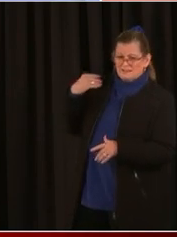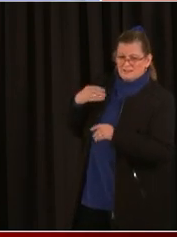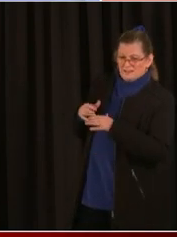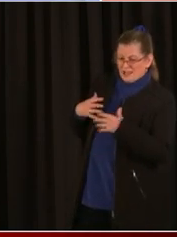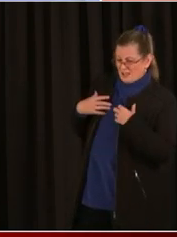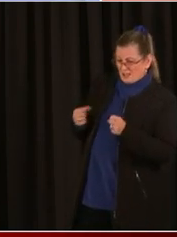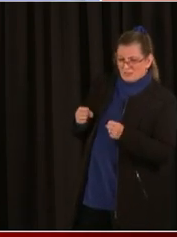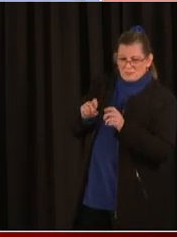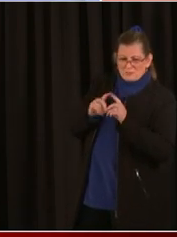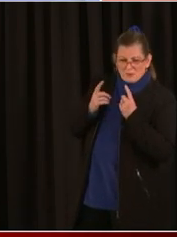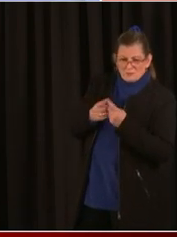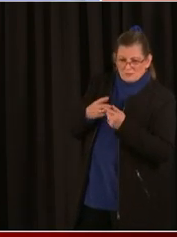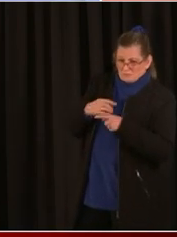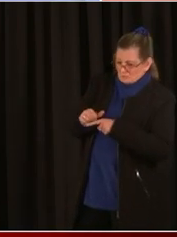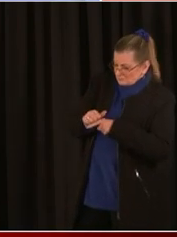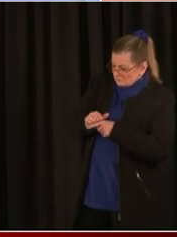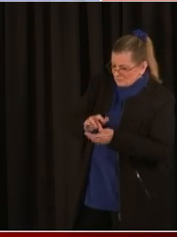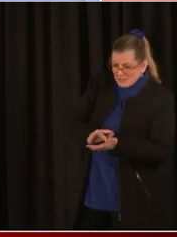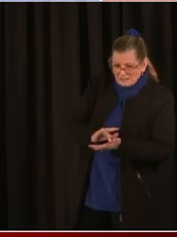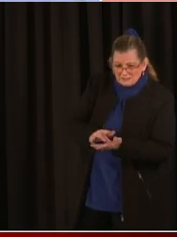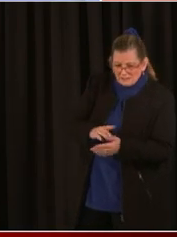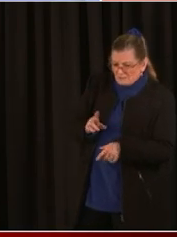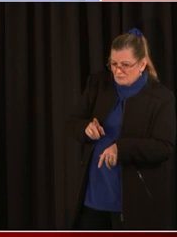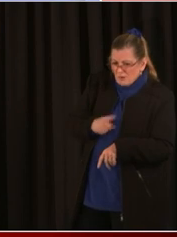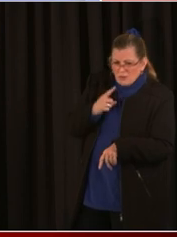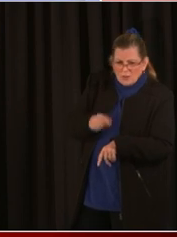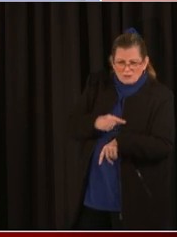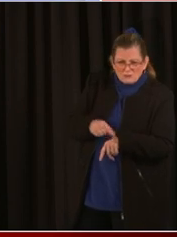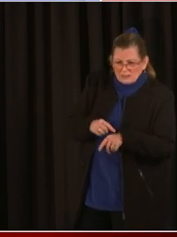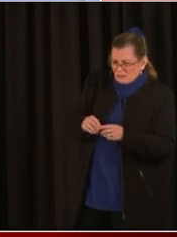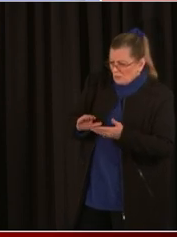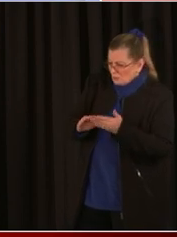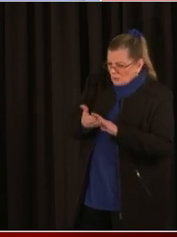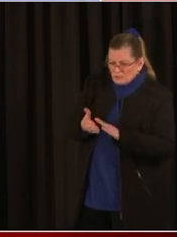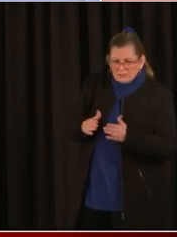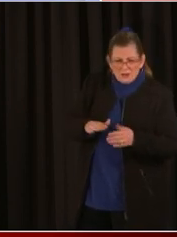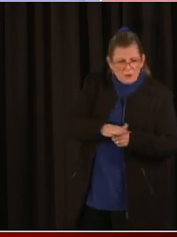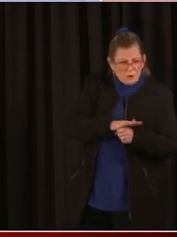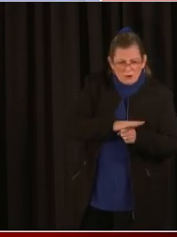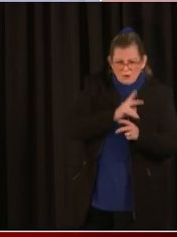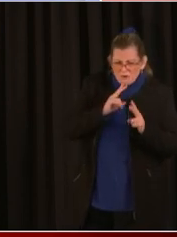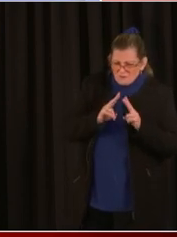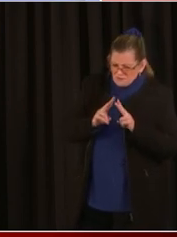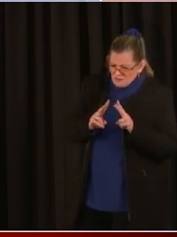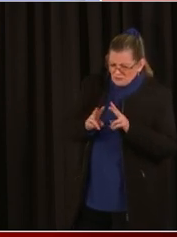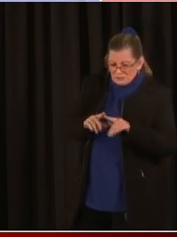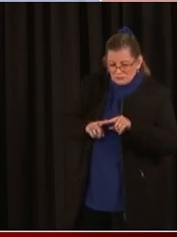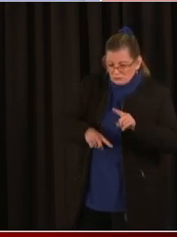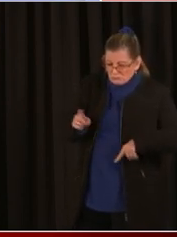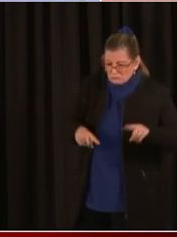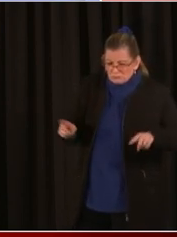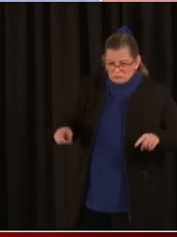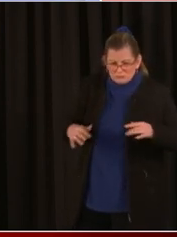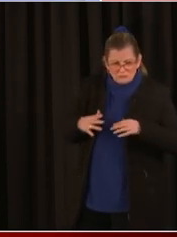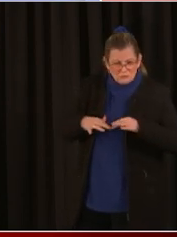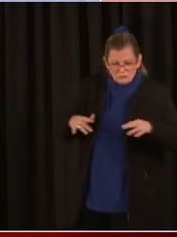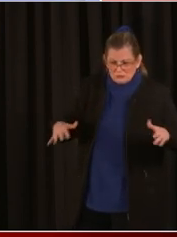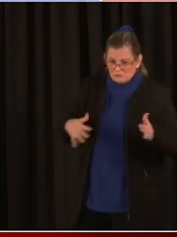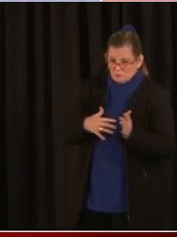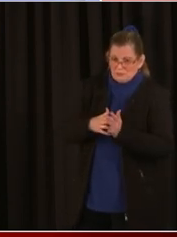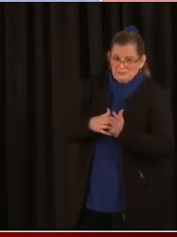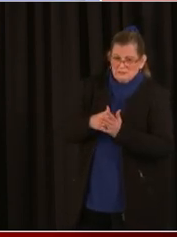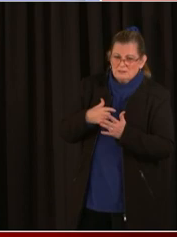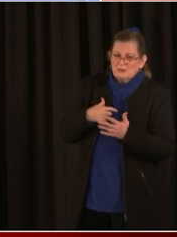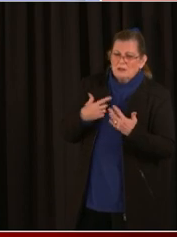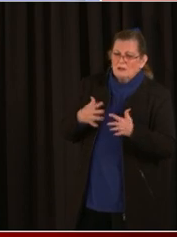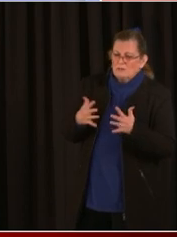departments and has practiced medicine in communities and jurisdictions that are very diverse and have been working to resolve